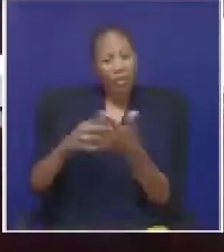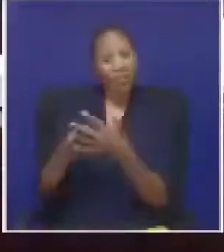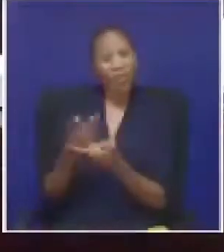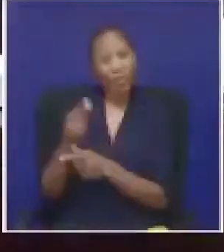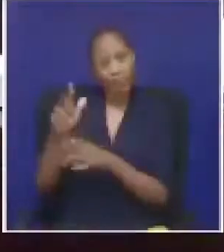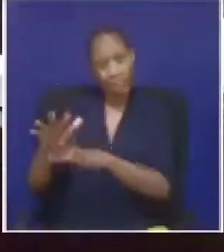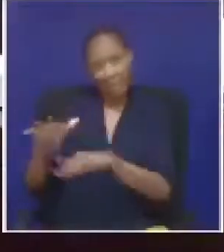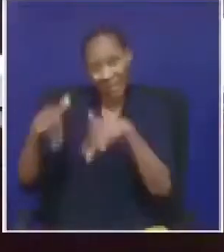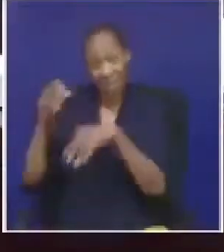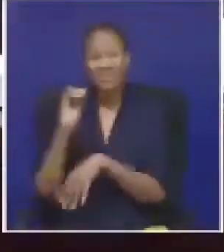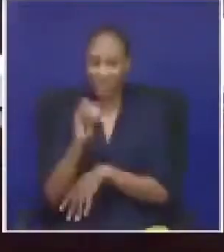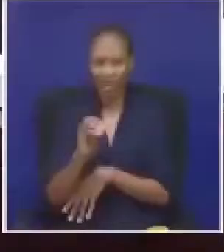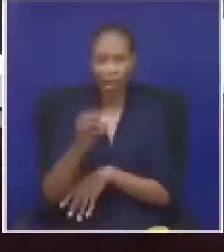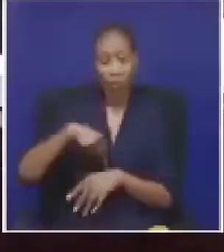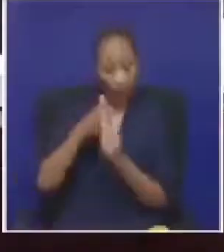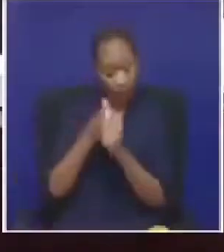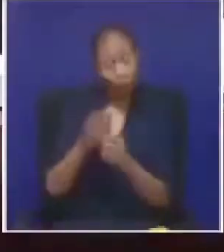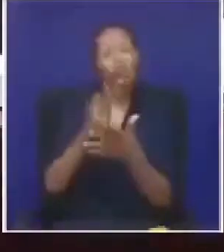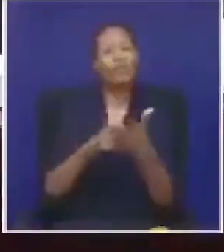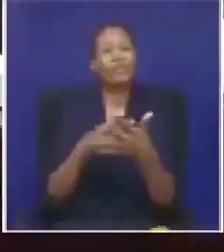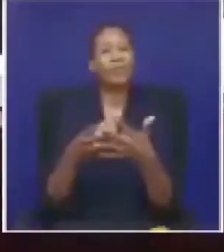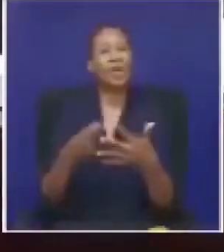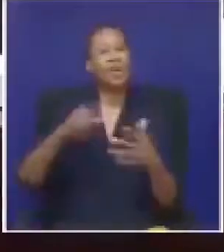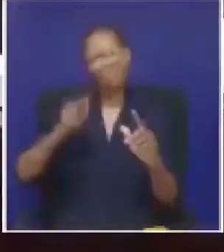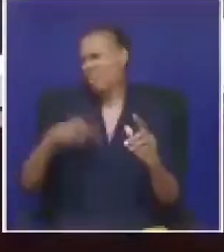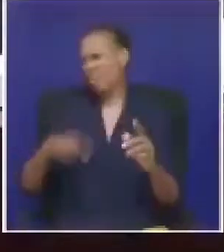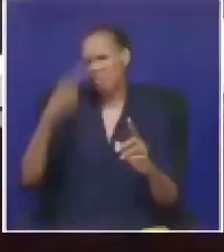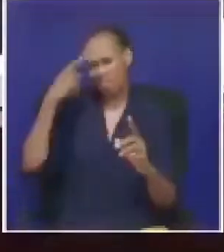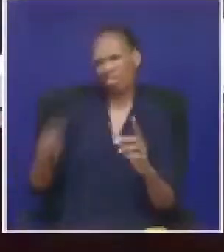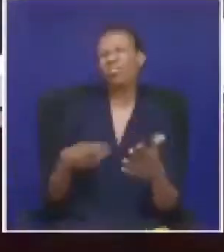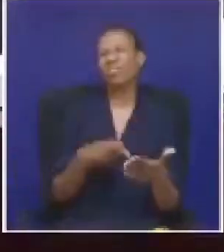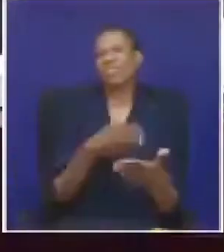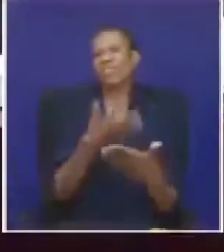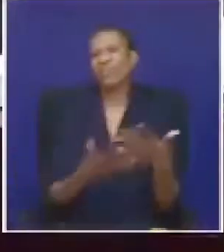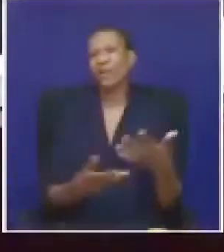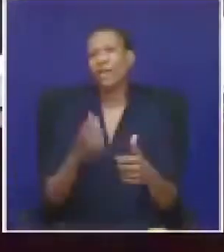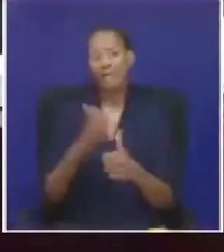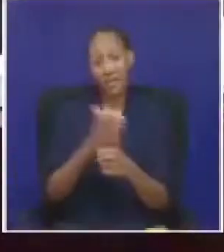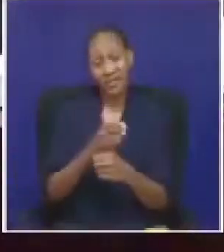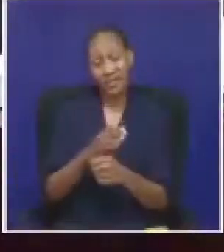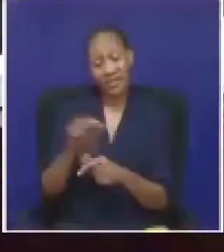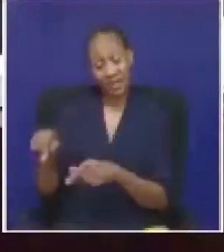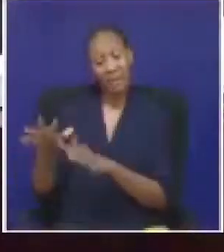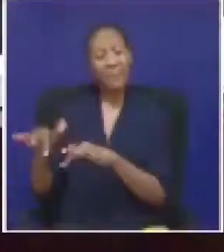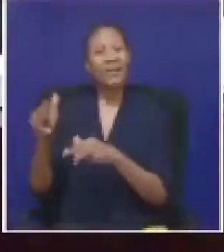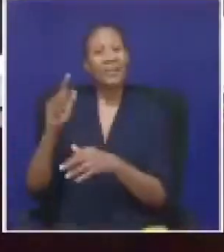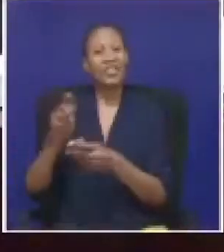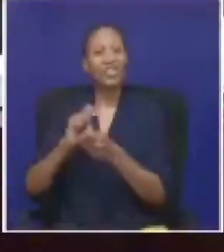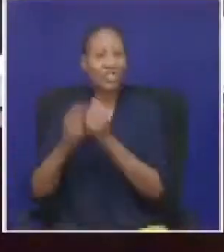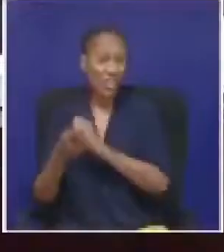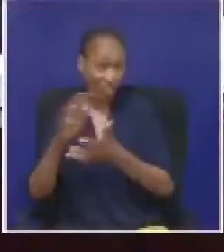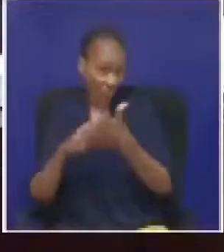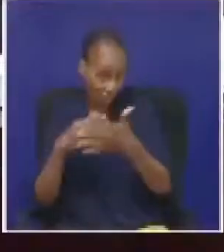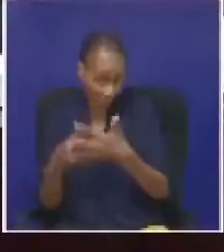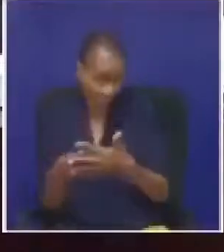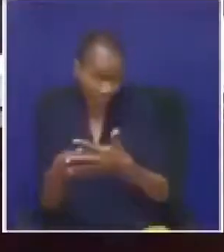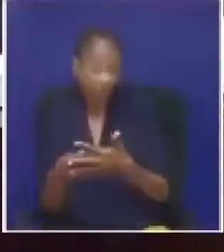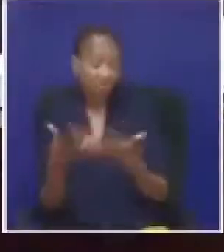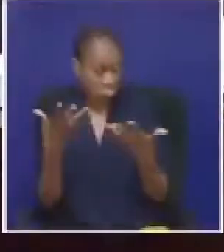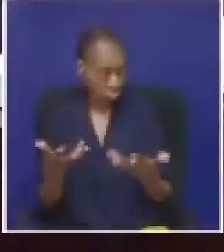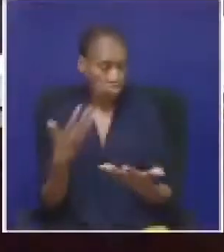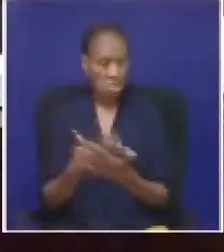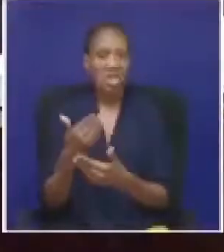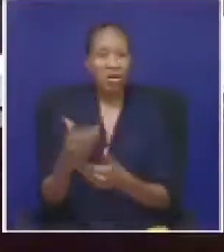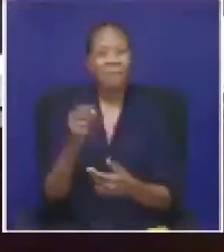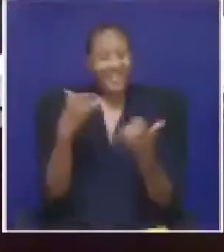We can't deviate from it unless it's changed by Parliament. That's how we are going to continue to work.